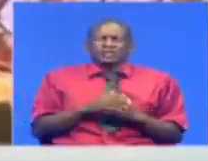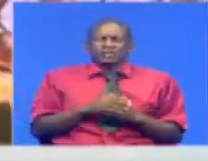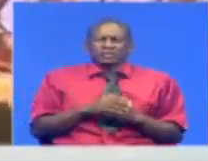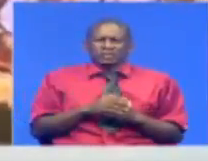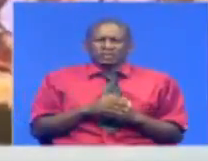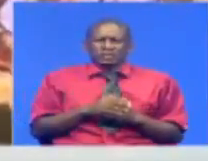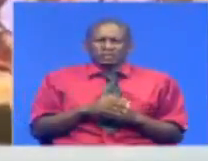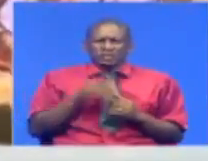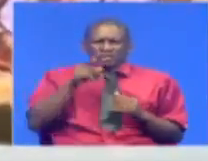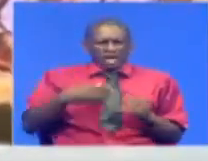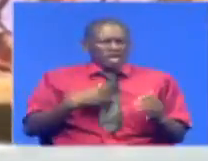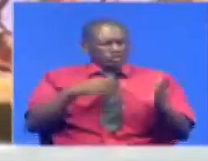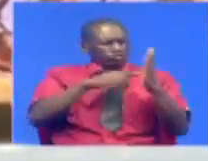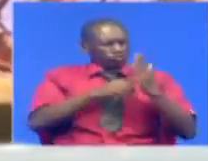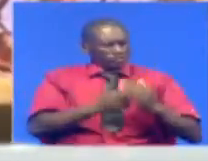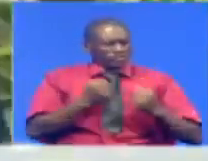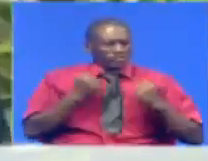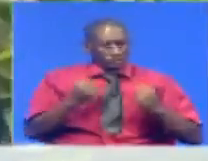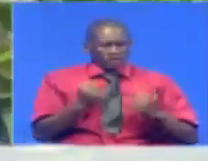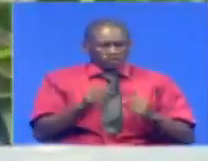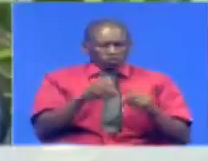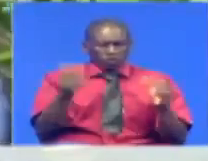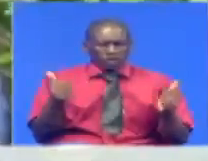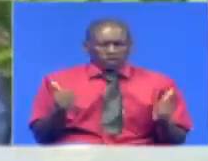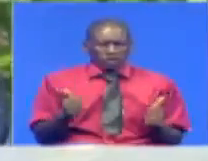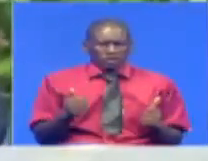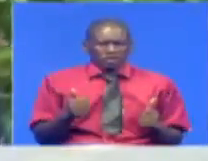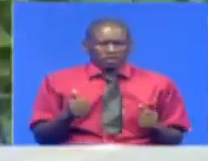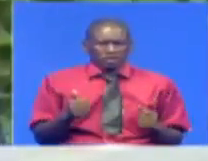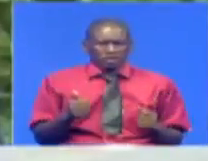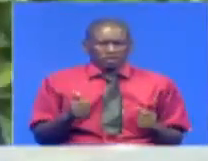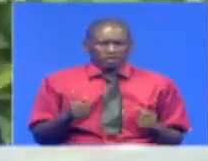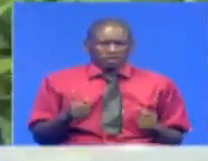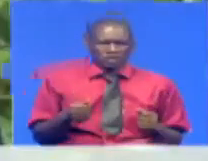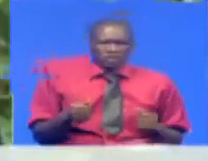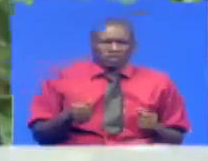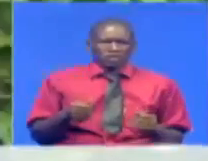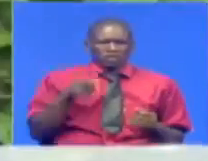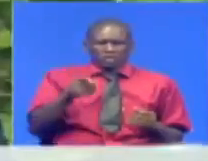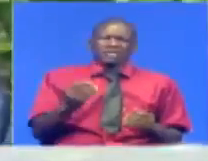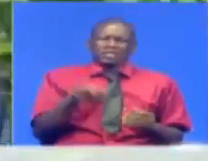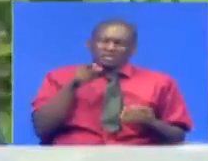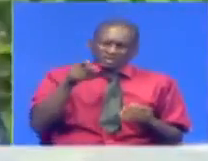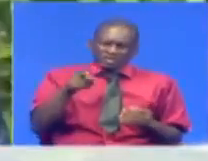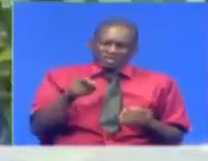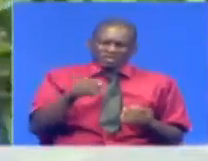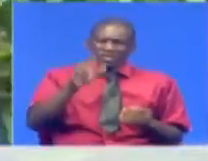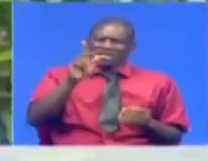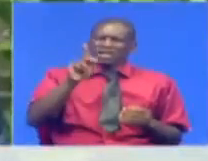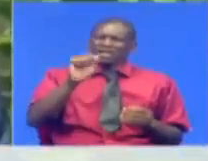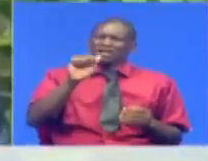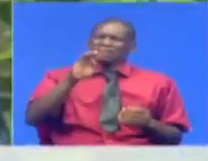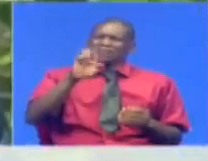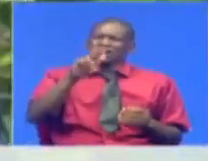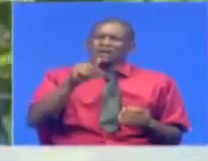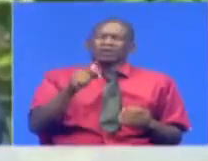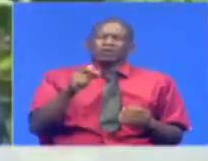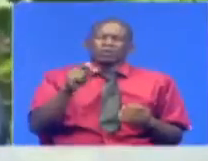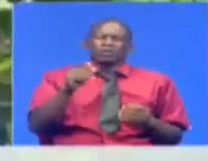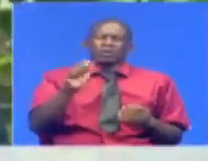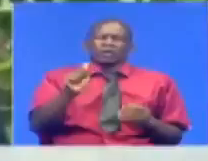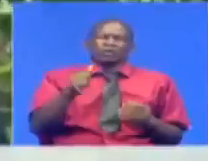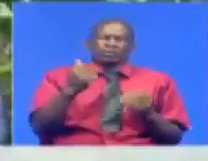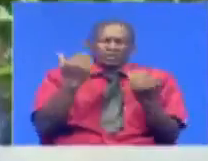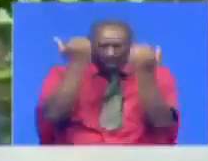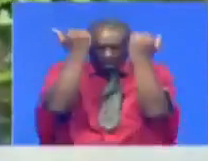alikuwa ameonyesha ujasiri wa ajabu. Ni mwanasheria ambaye alikuwa na kipawa kizuri sana cha kutetea haki ya